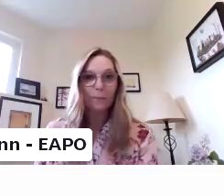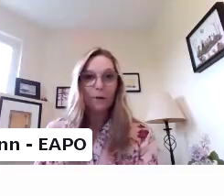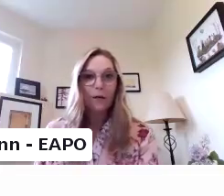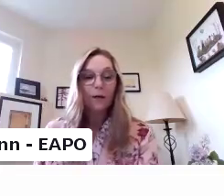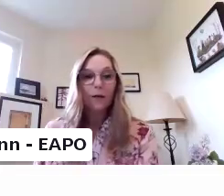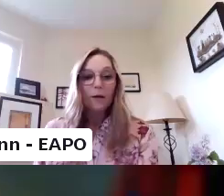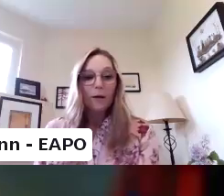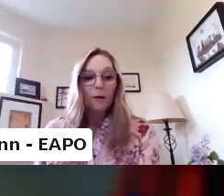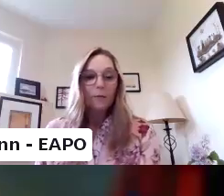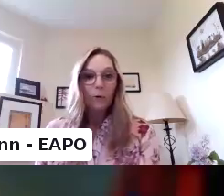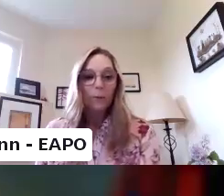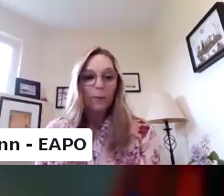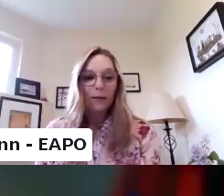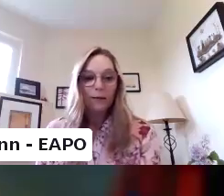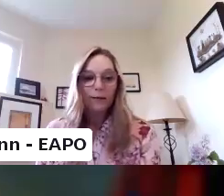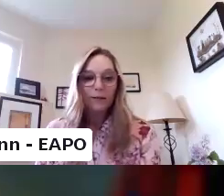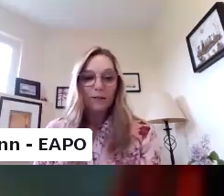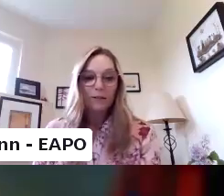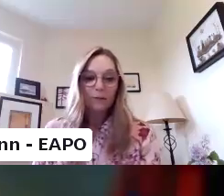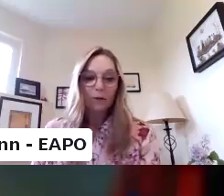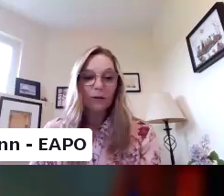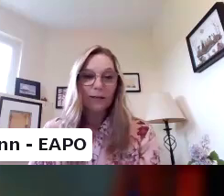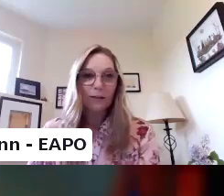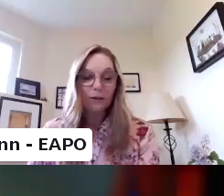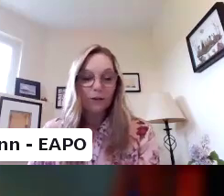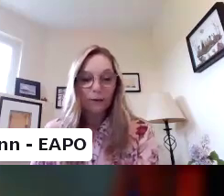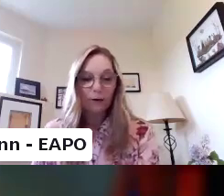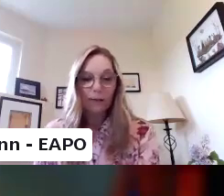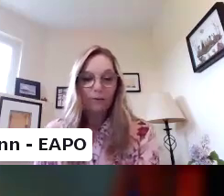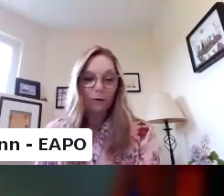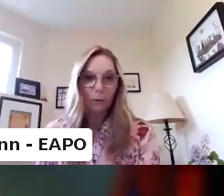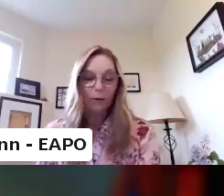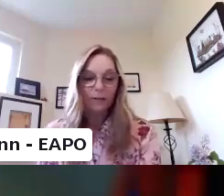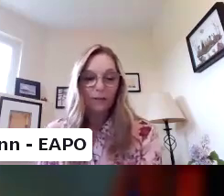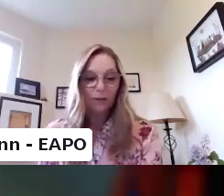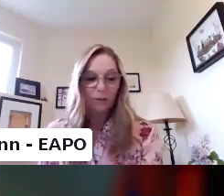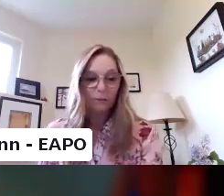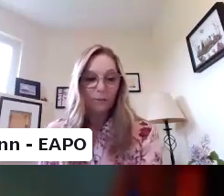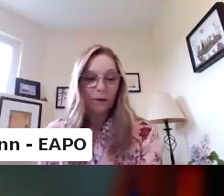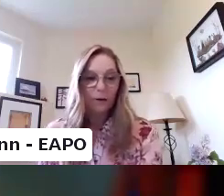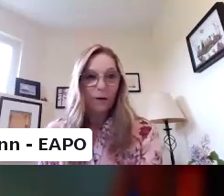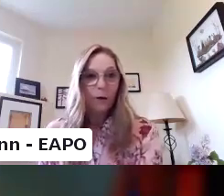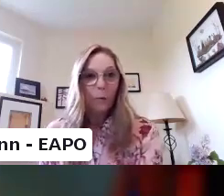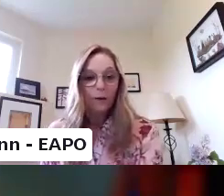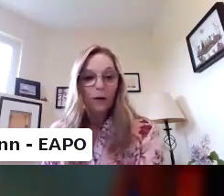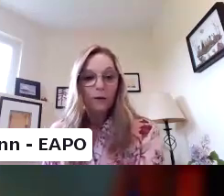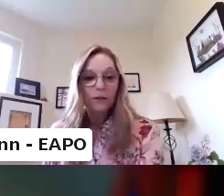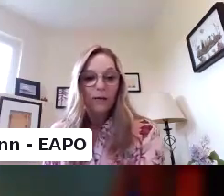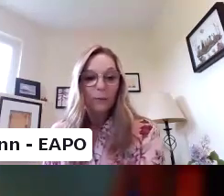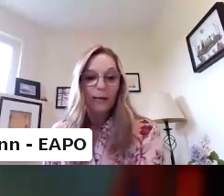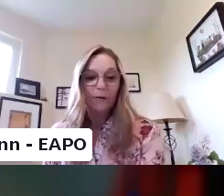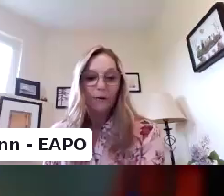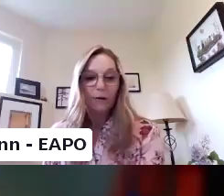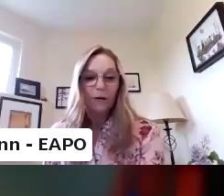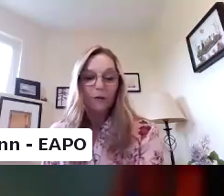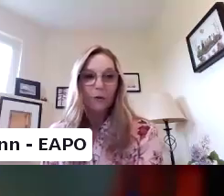program. Before we begin, I'd like to deliver our land acknowledgement on behalf of our organization. We acknowledge